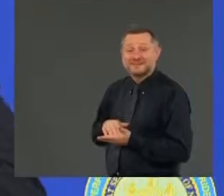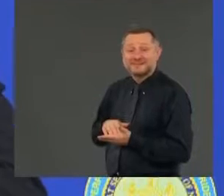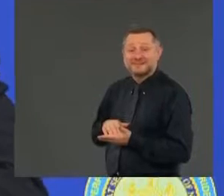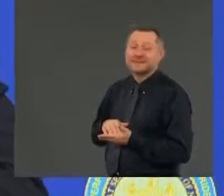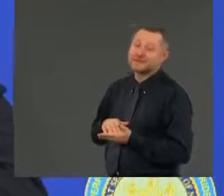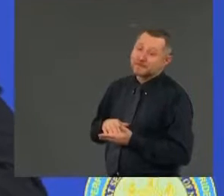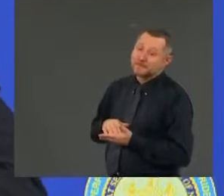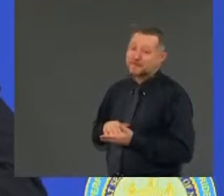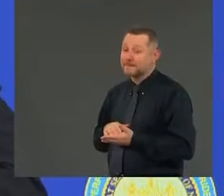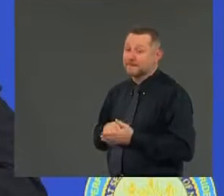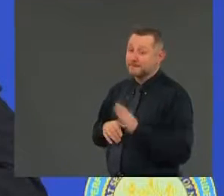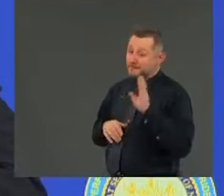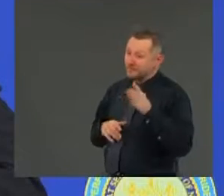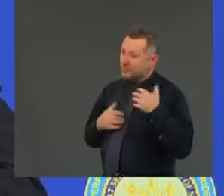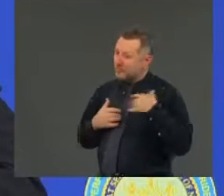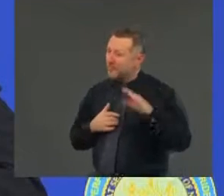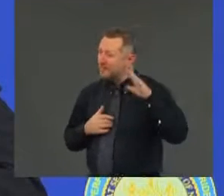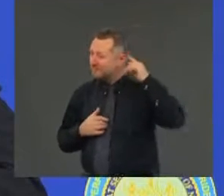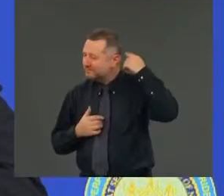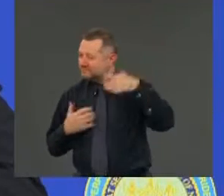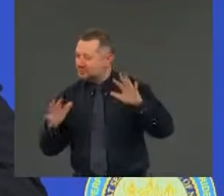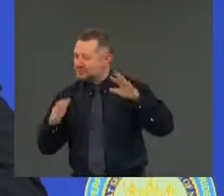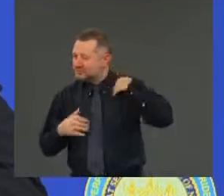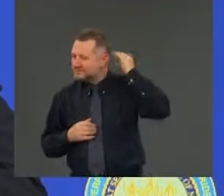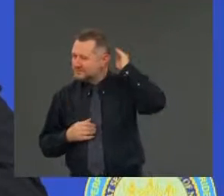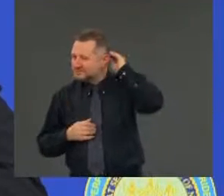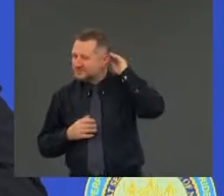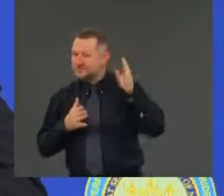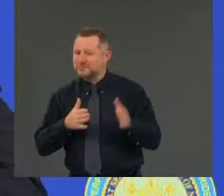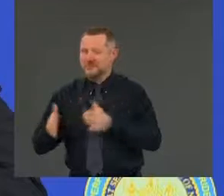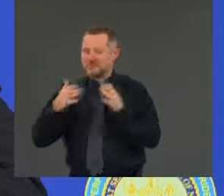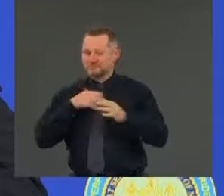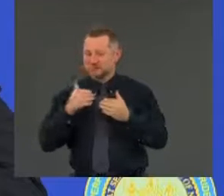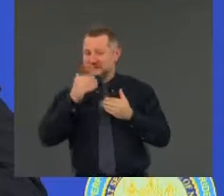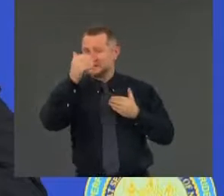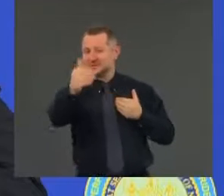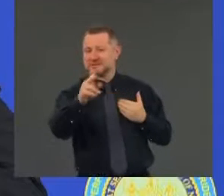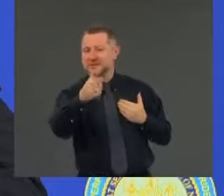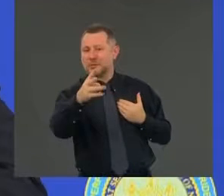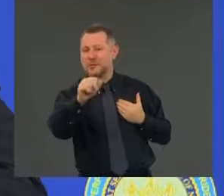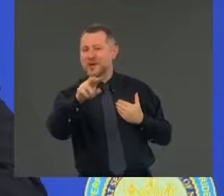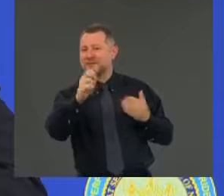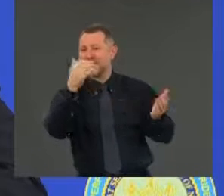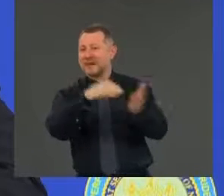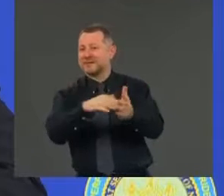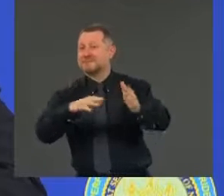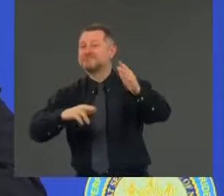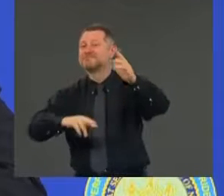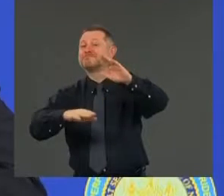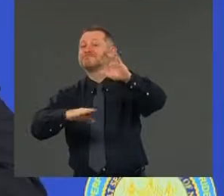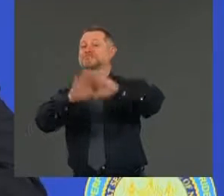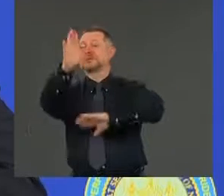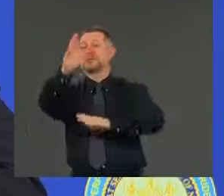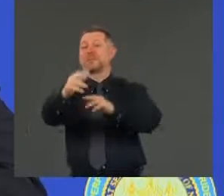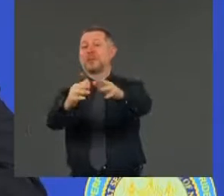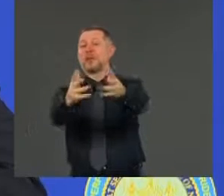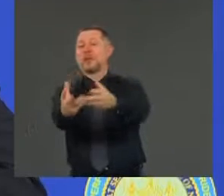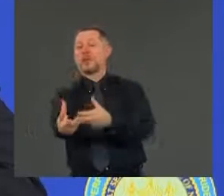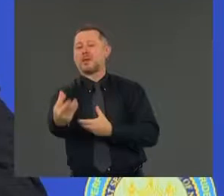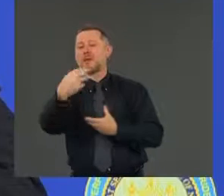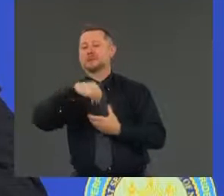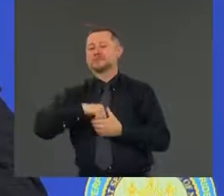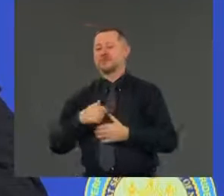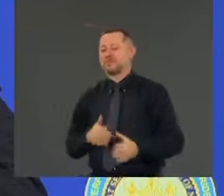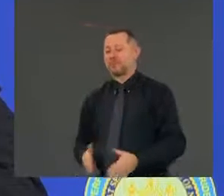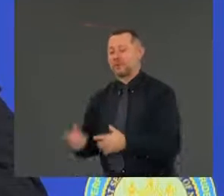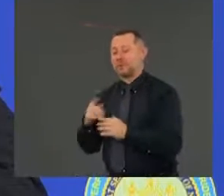anticipates the possibility of a second wave. It is built into our reopening plan. When we say